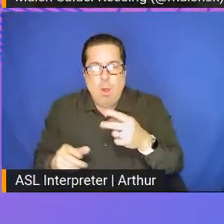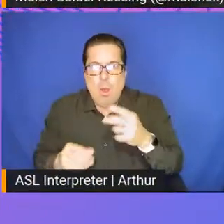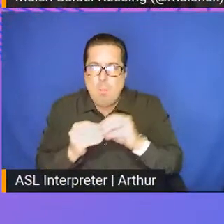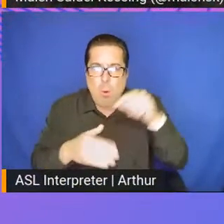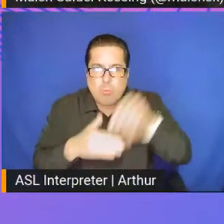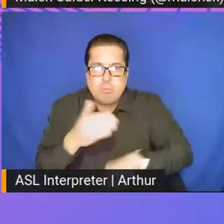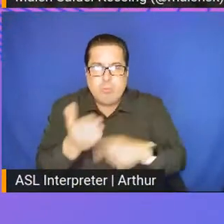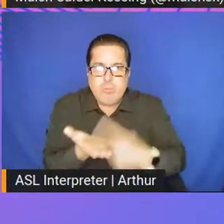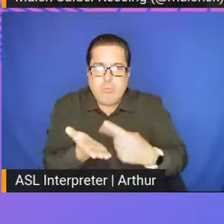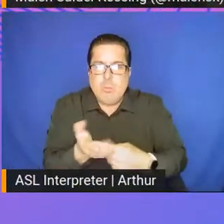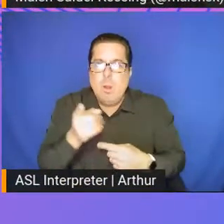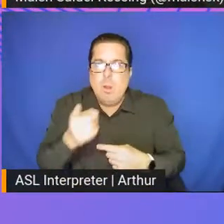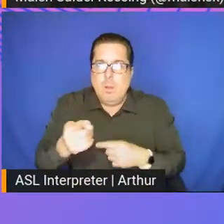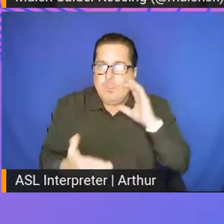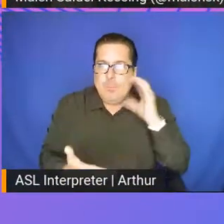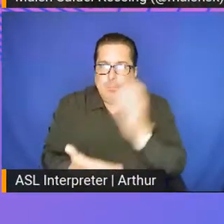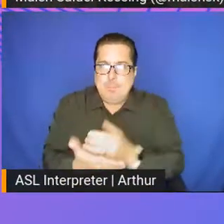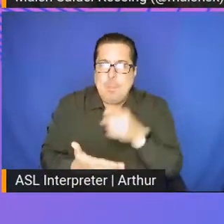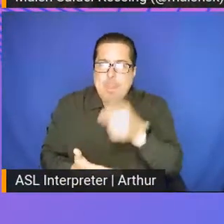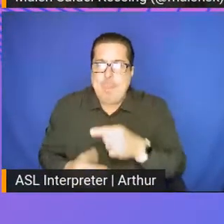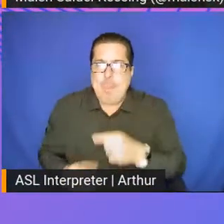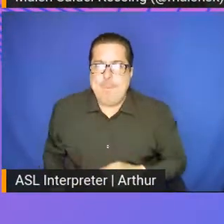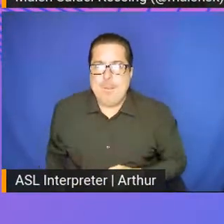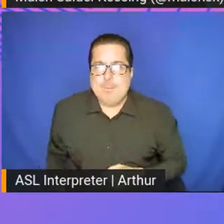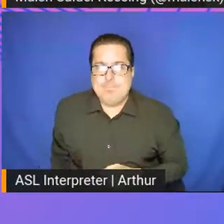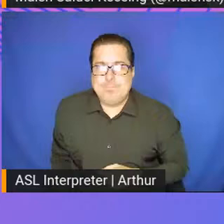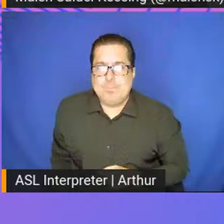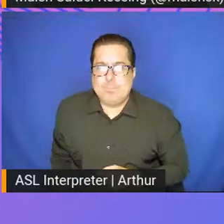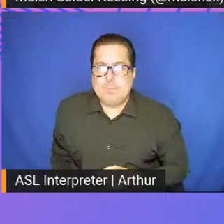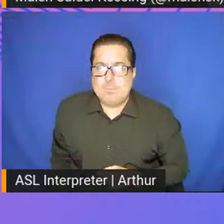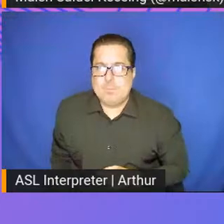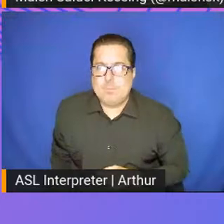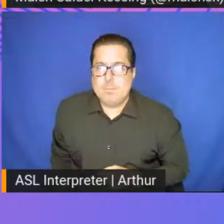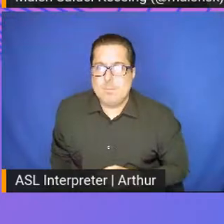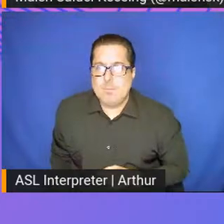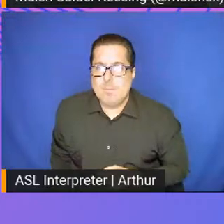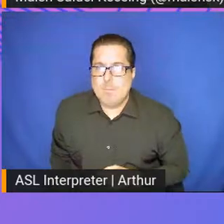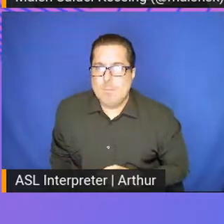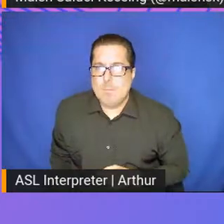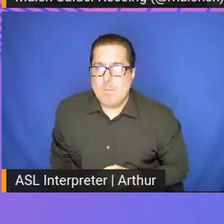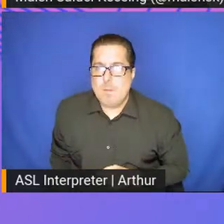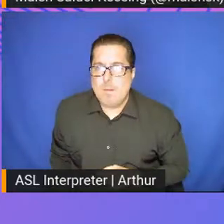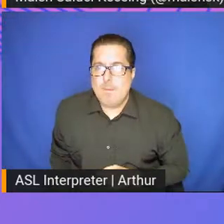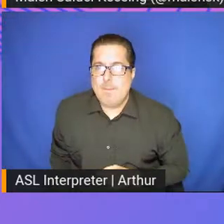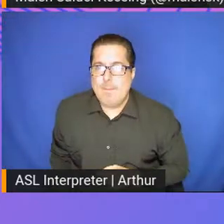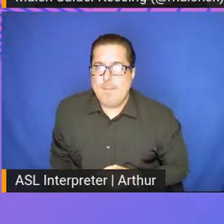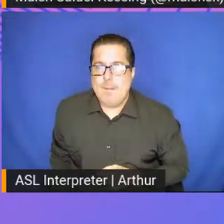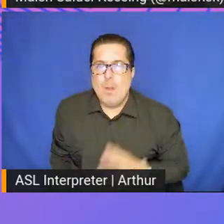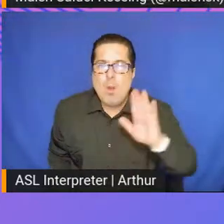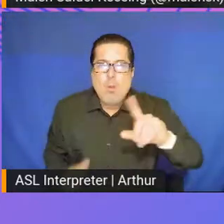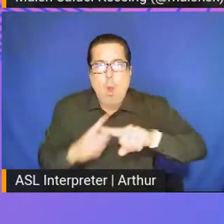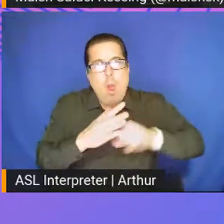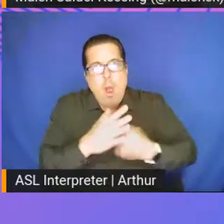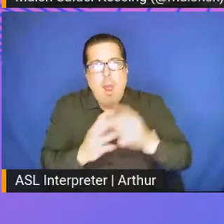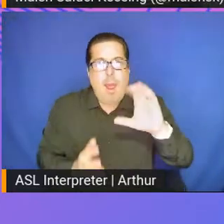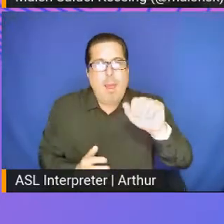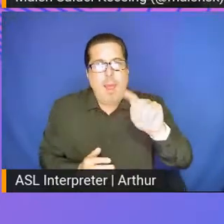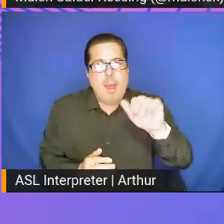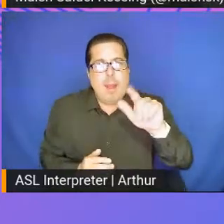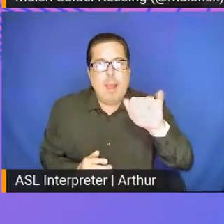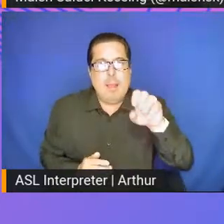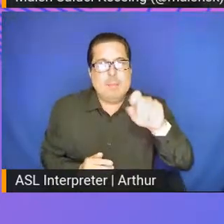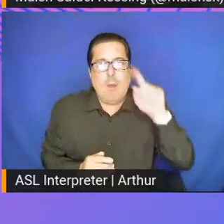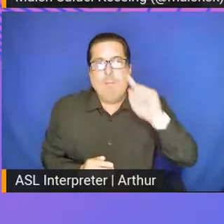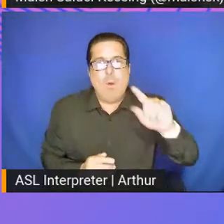Why did you adopt CICD, I assume? Because of a number of those reasons. What was the catalyst from you for Gaggle? Yeah,